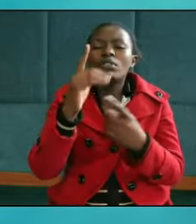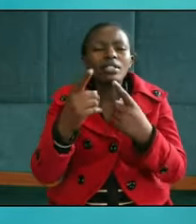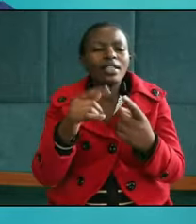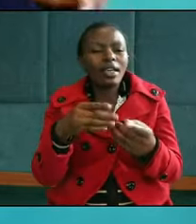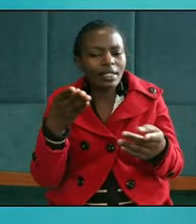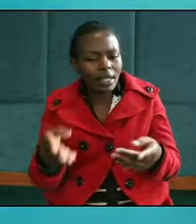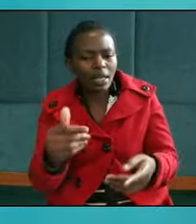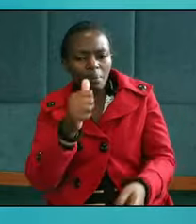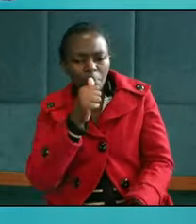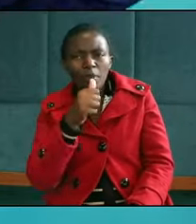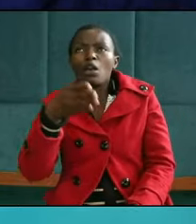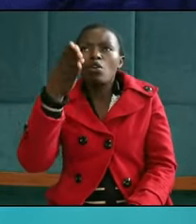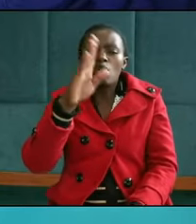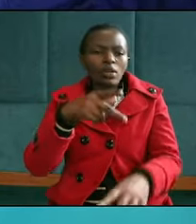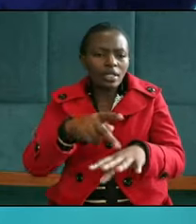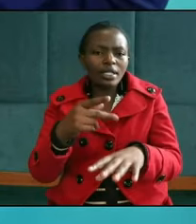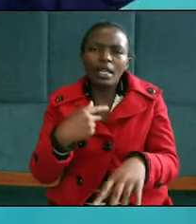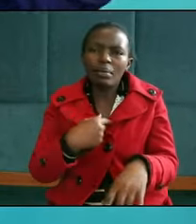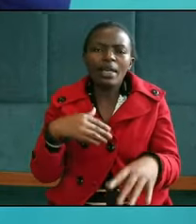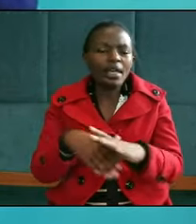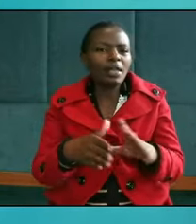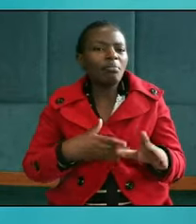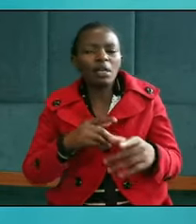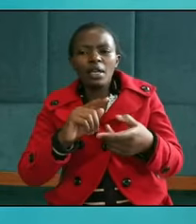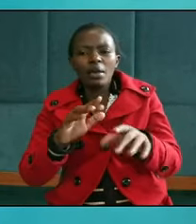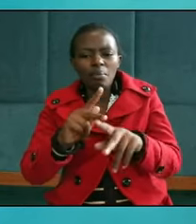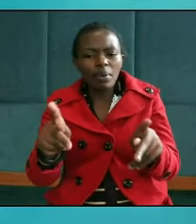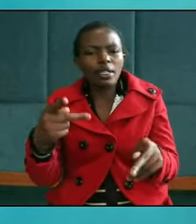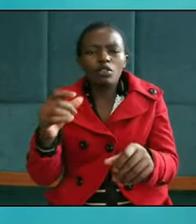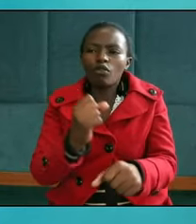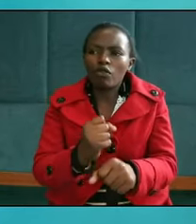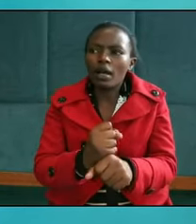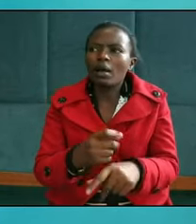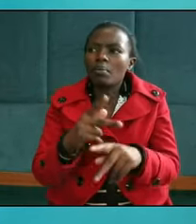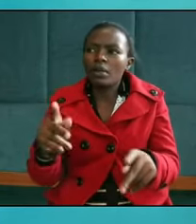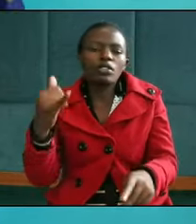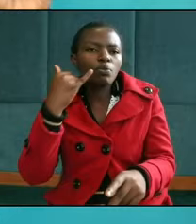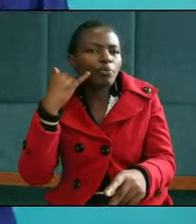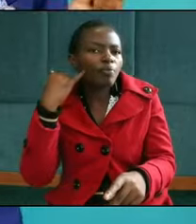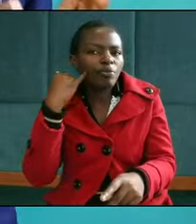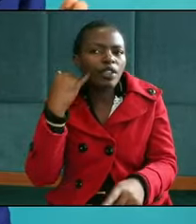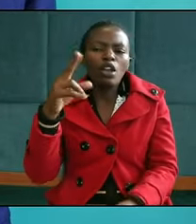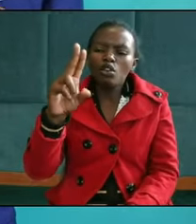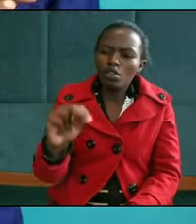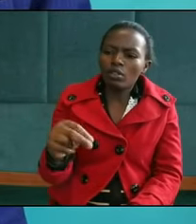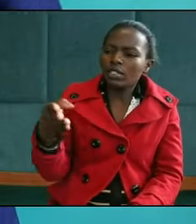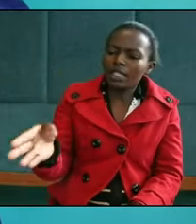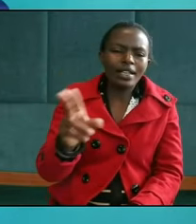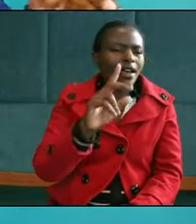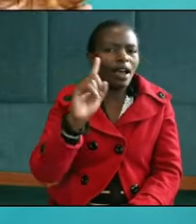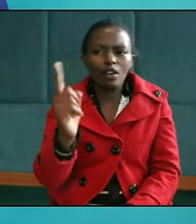in my kinyozi, wherever I am in my salon"? Can I be able to say, "Here am I, Lord, send me"? It is not only here,